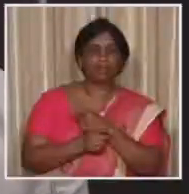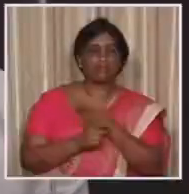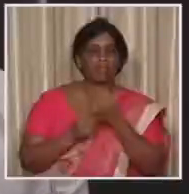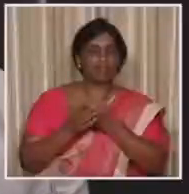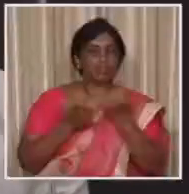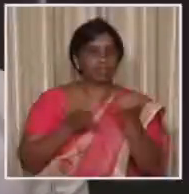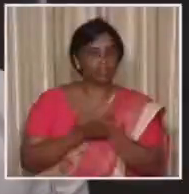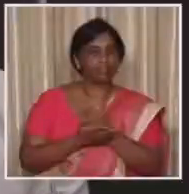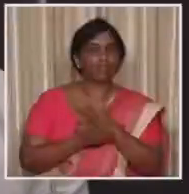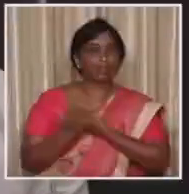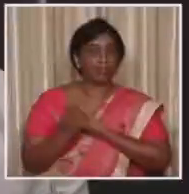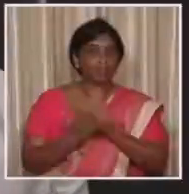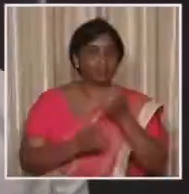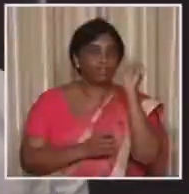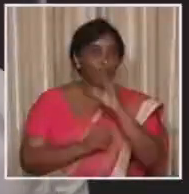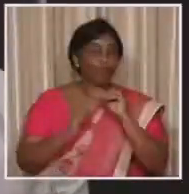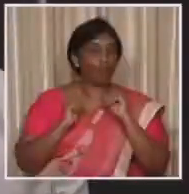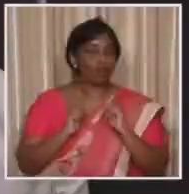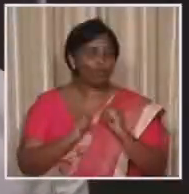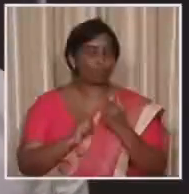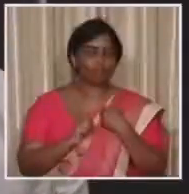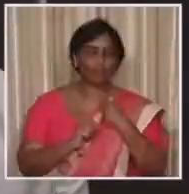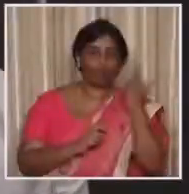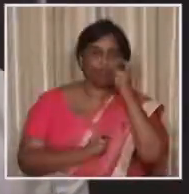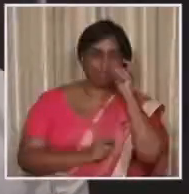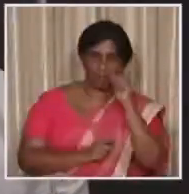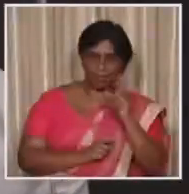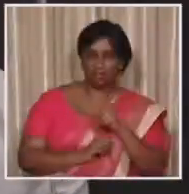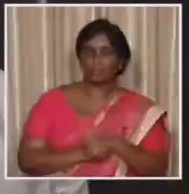Hadala, Astrotafika Gene, Kumata Gene, Pilondo, put Aqualban.